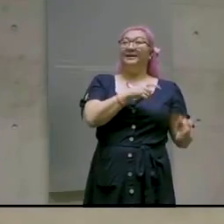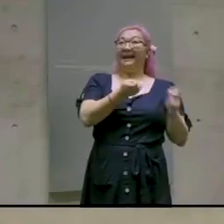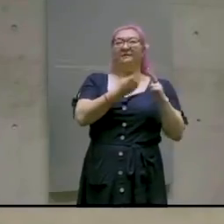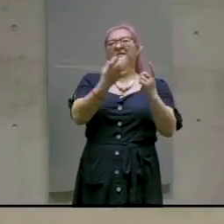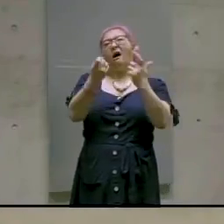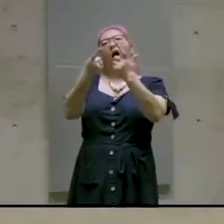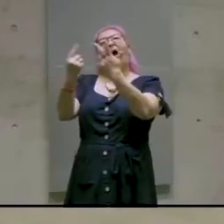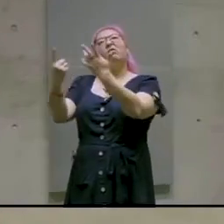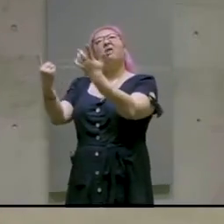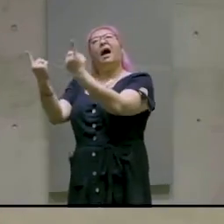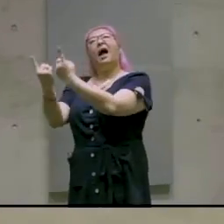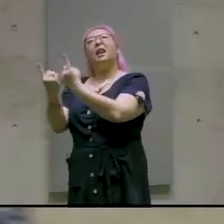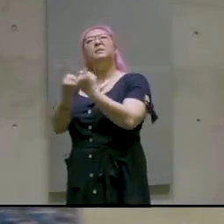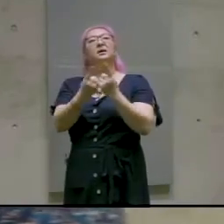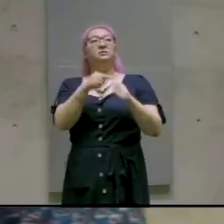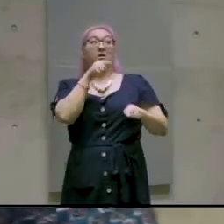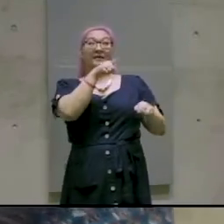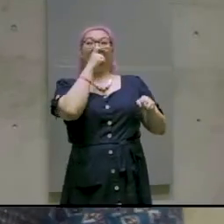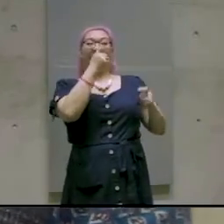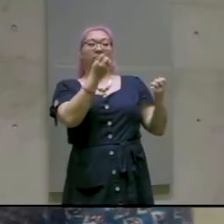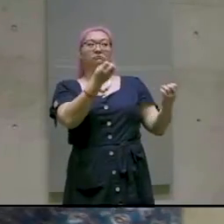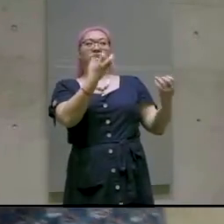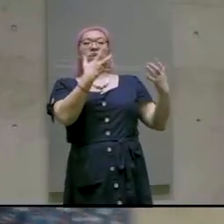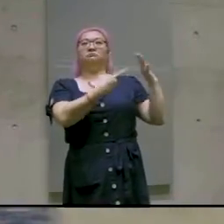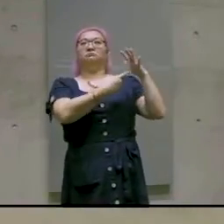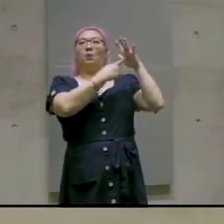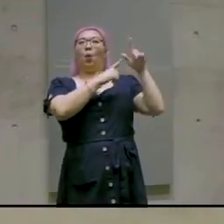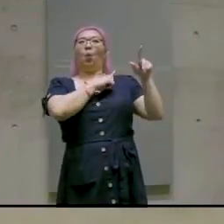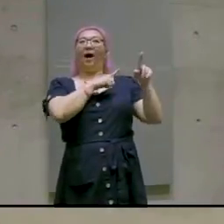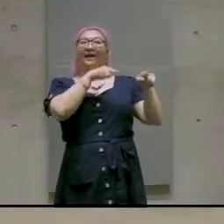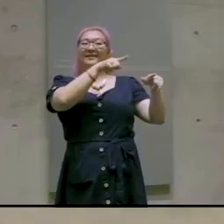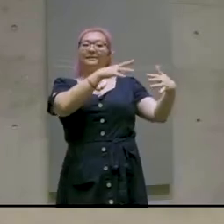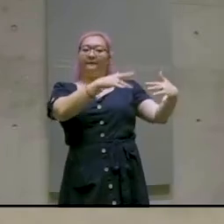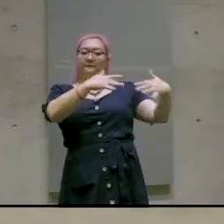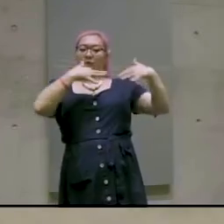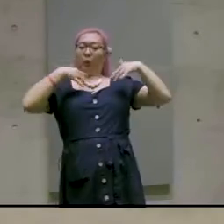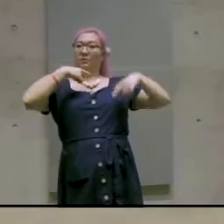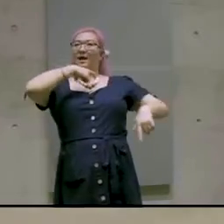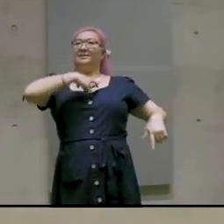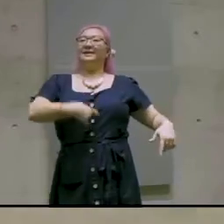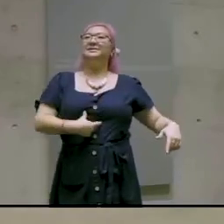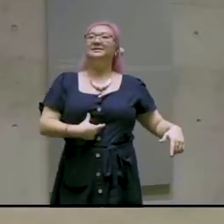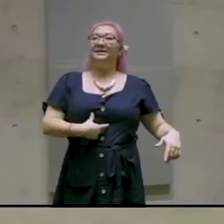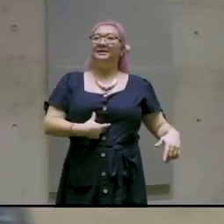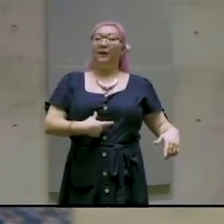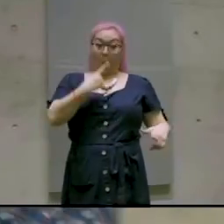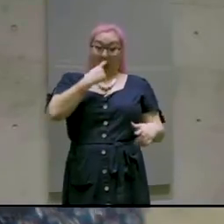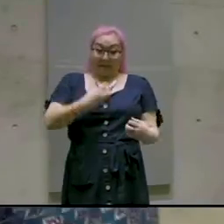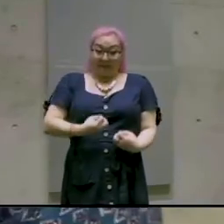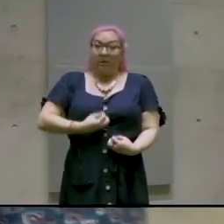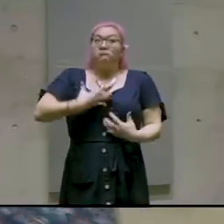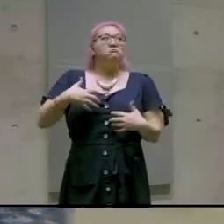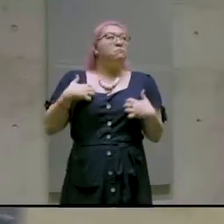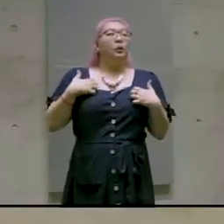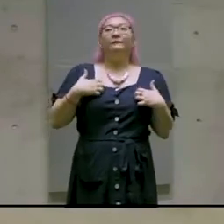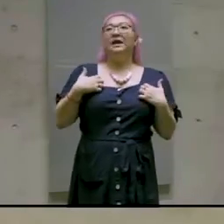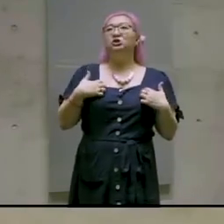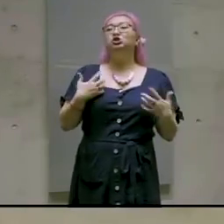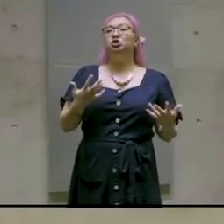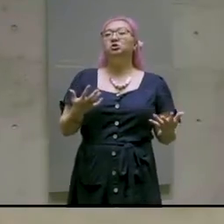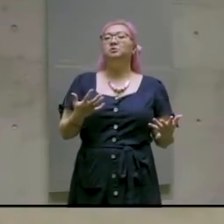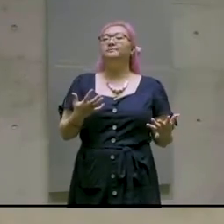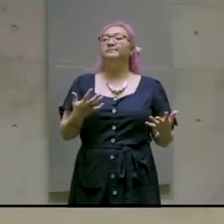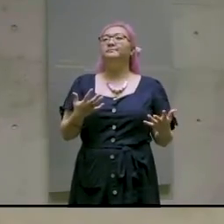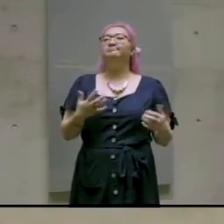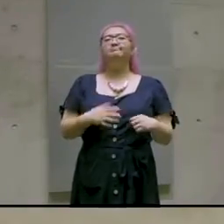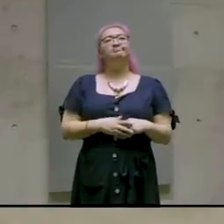because of its role in kind of identity formation and potentially as a motivation tool for the player. What you have room for